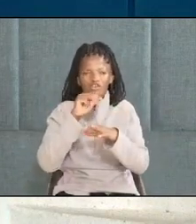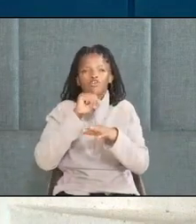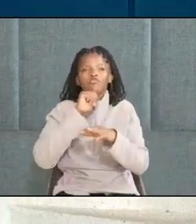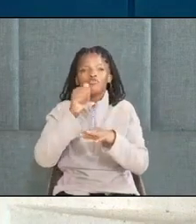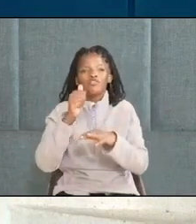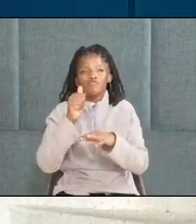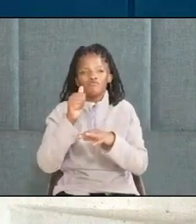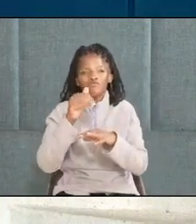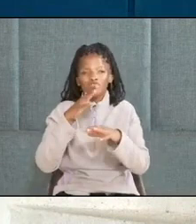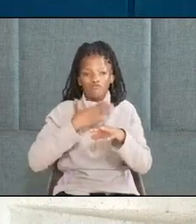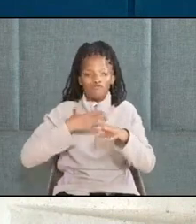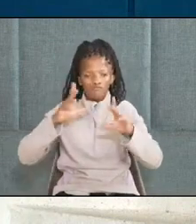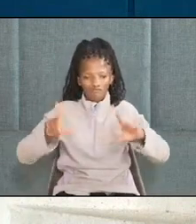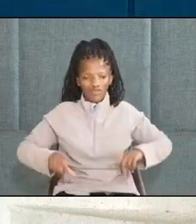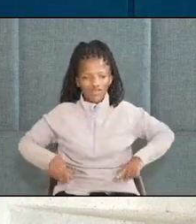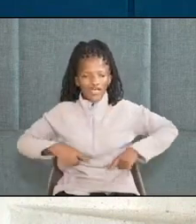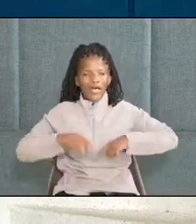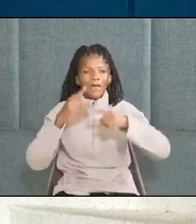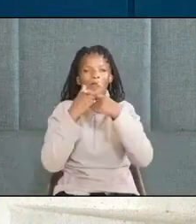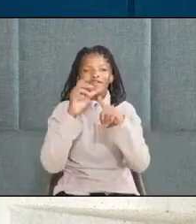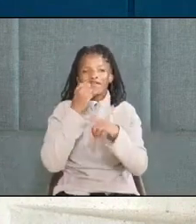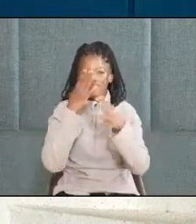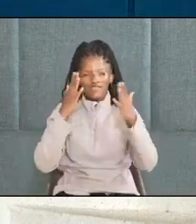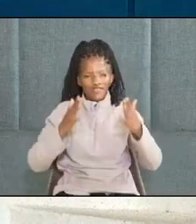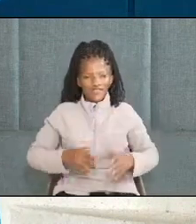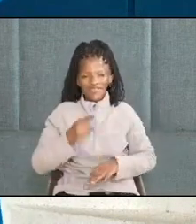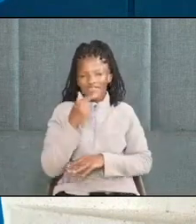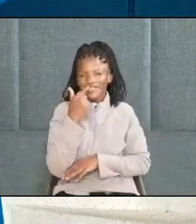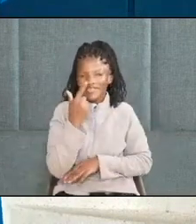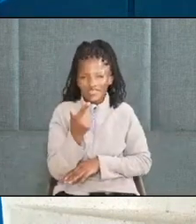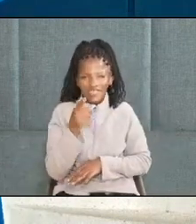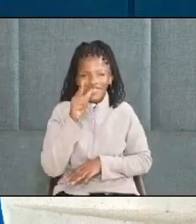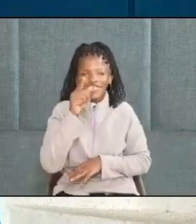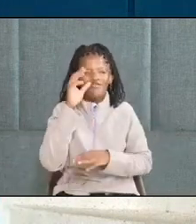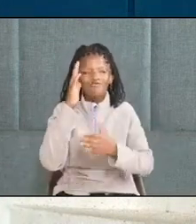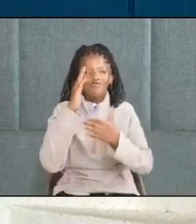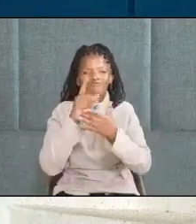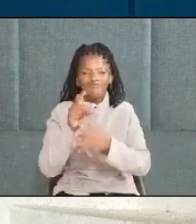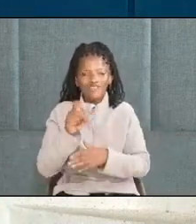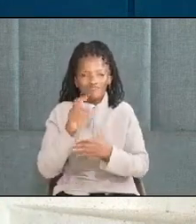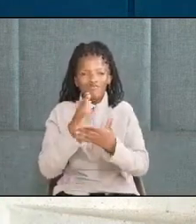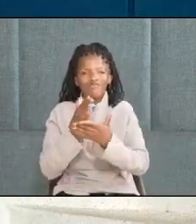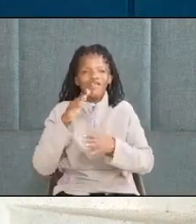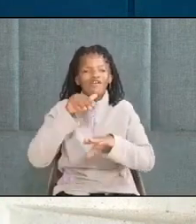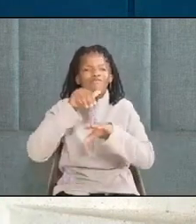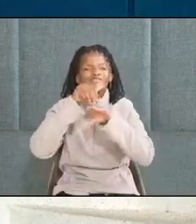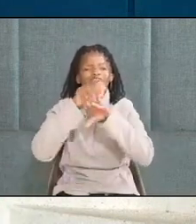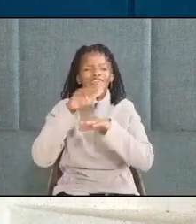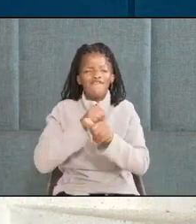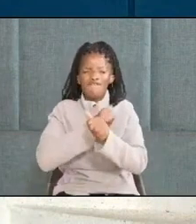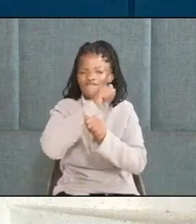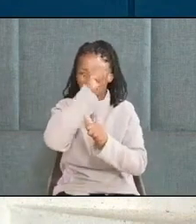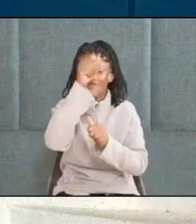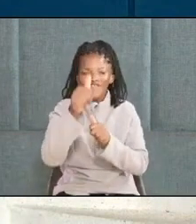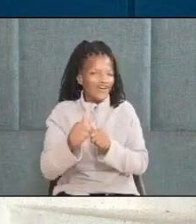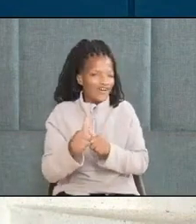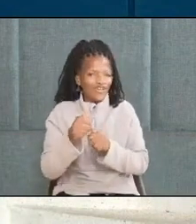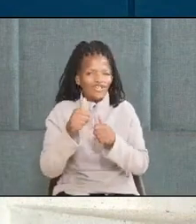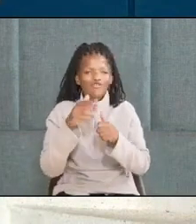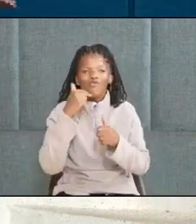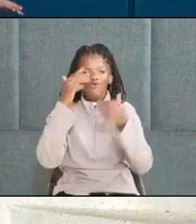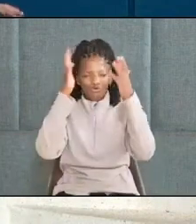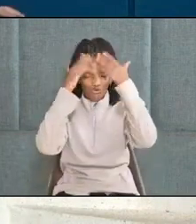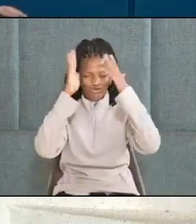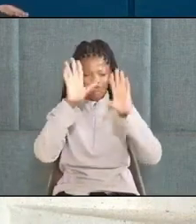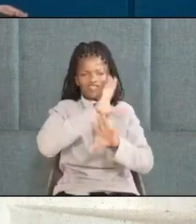proudest moment of my life. But the messenger replied that he should depart and will be sent far unto the Gentiles.